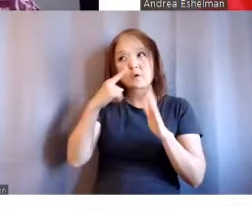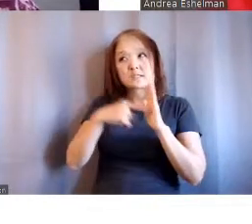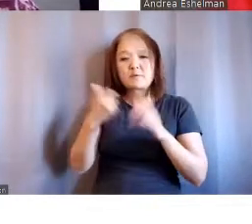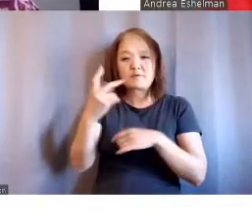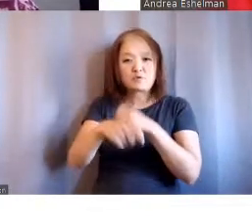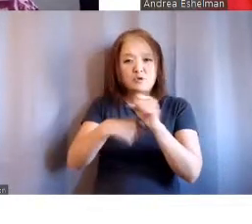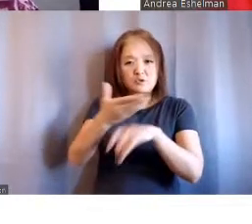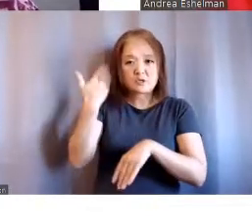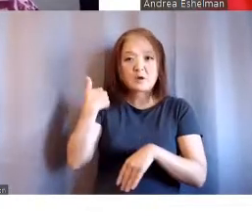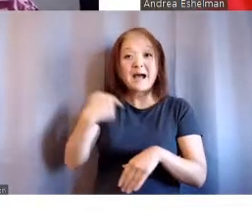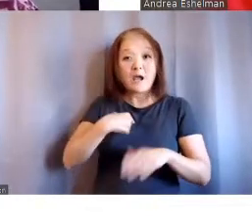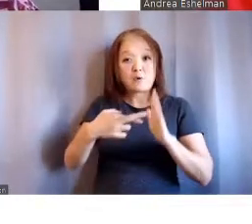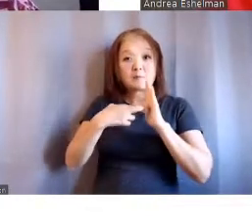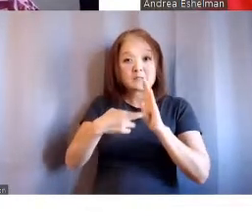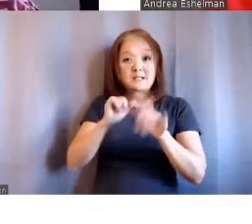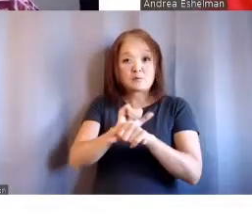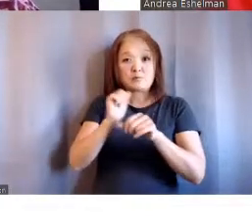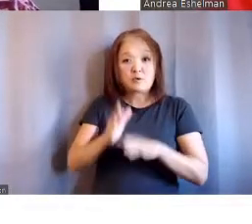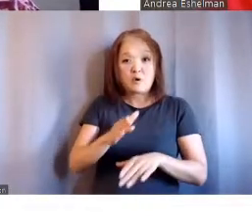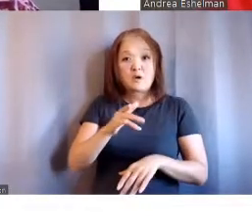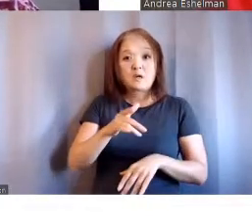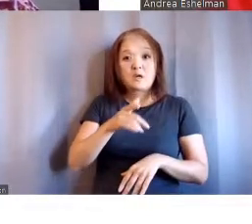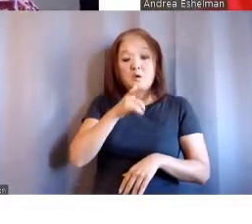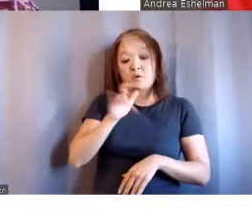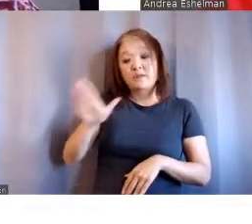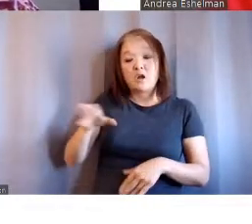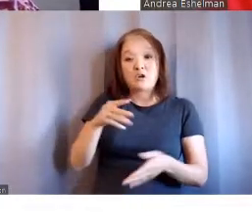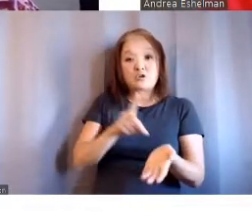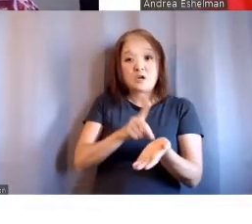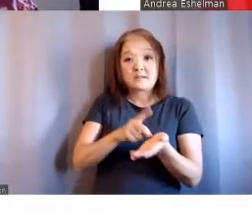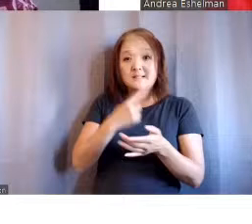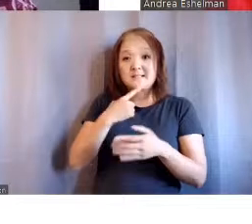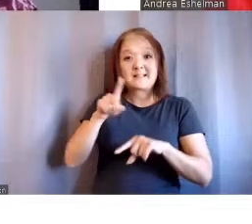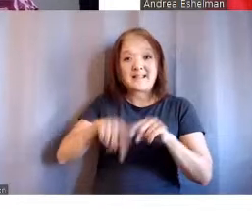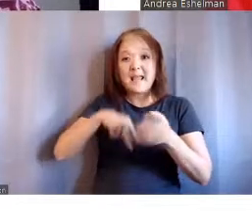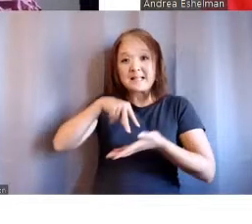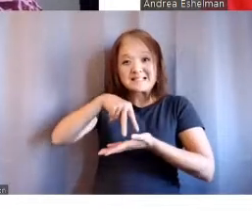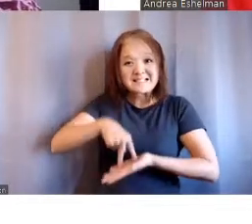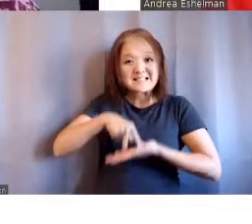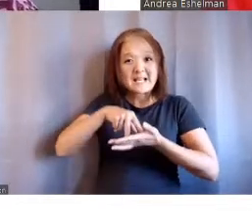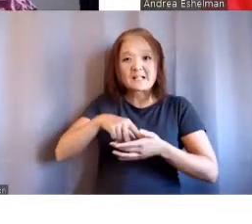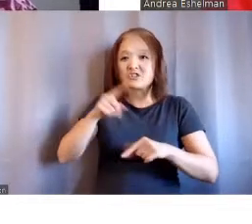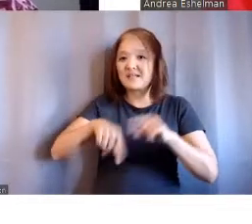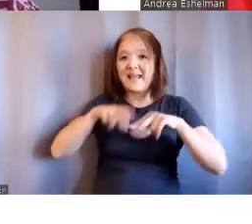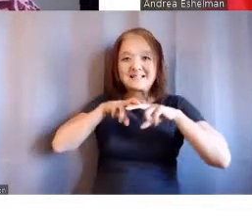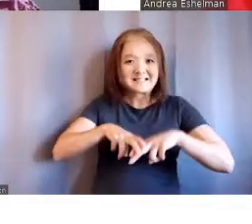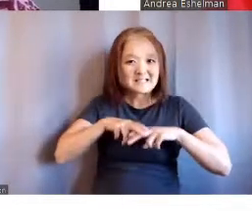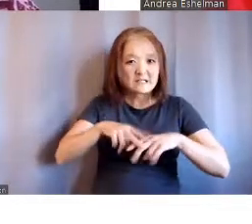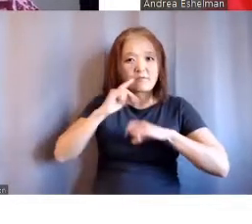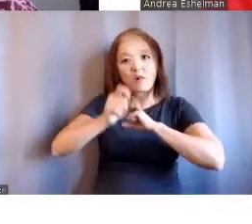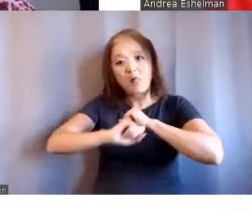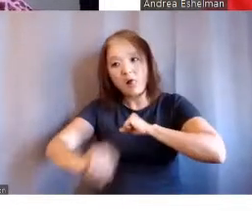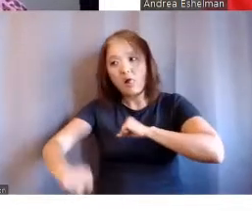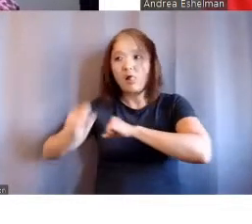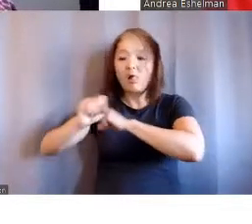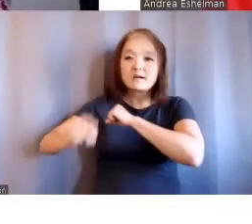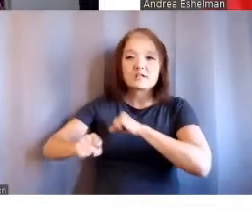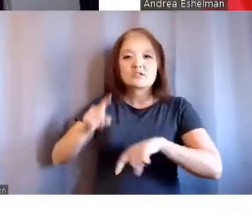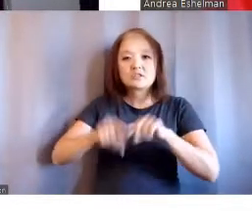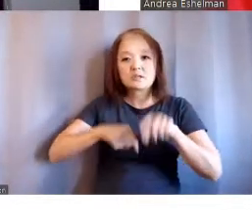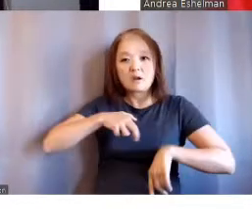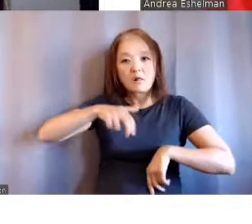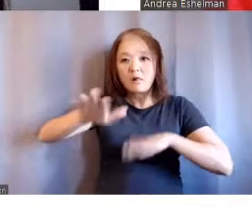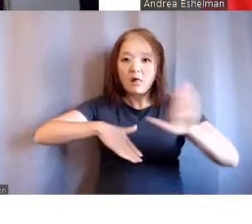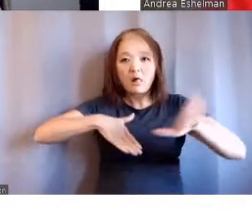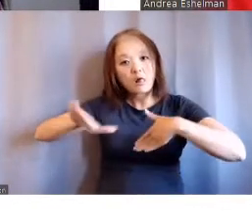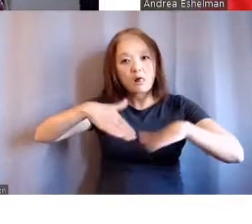represented an employee whose doctor basically said she couldn't stand for long periods, she couldn't sit for long periods, she couldn't type for long periods, she